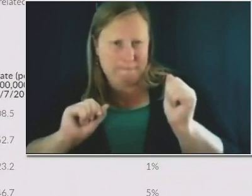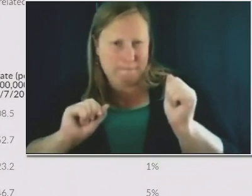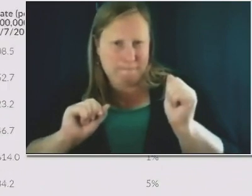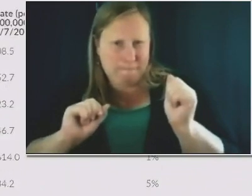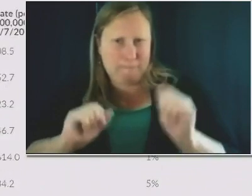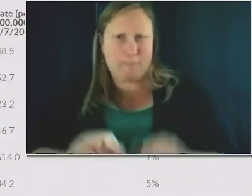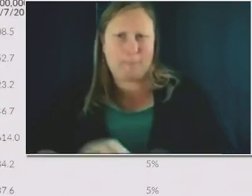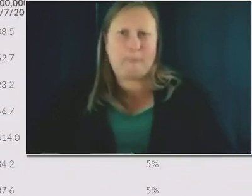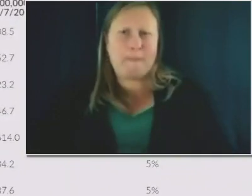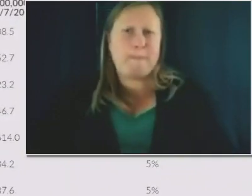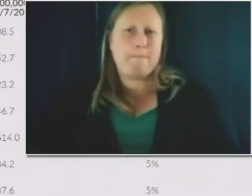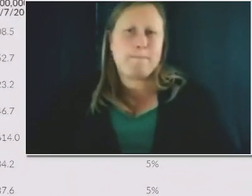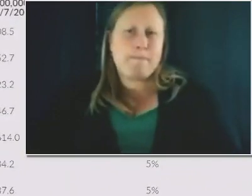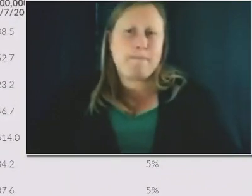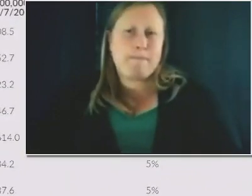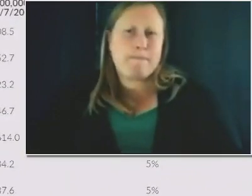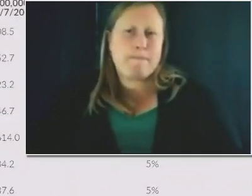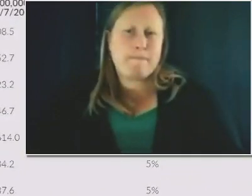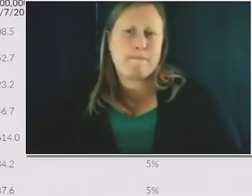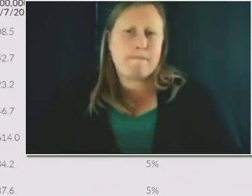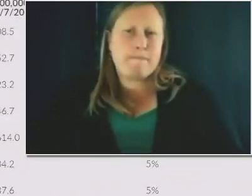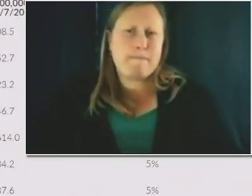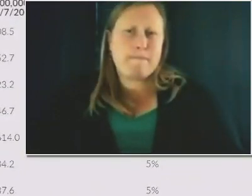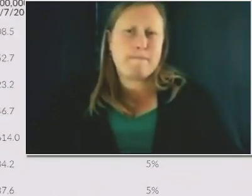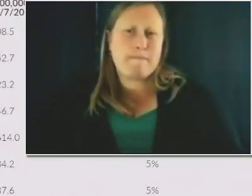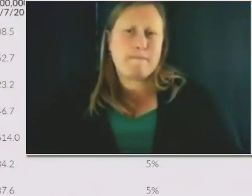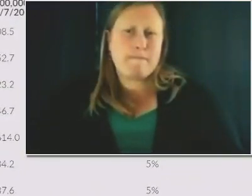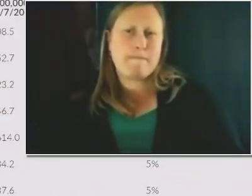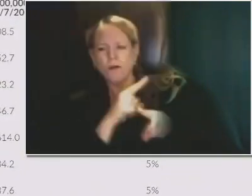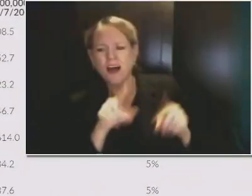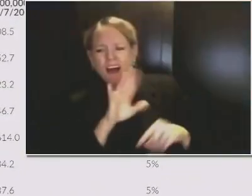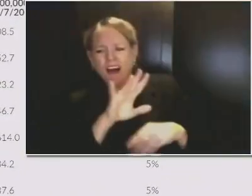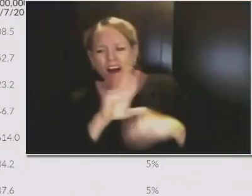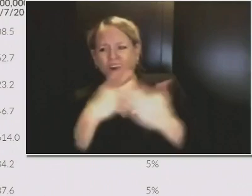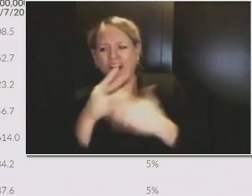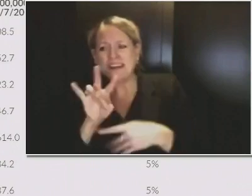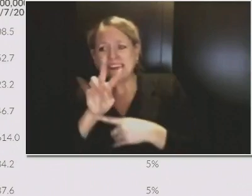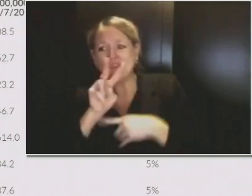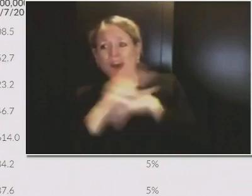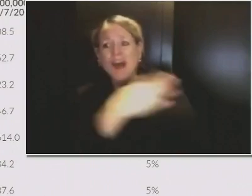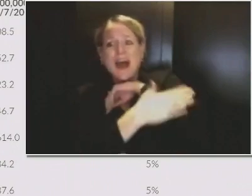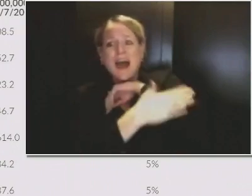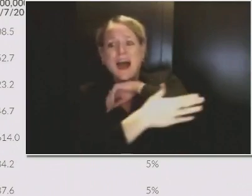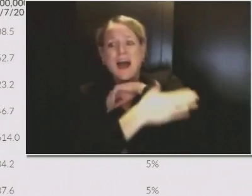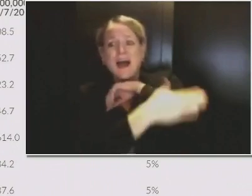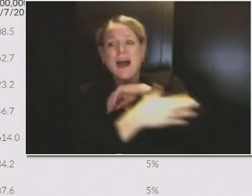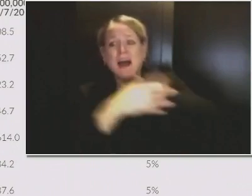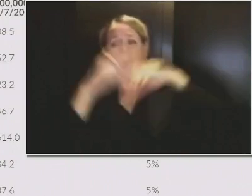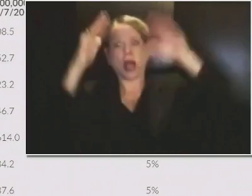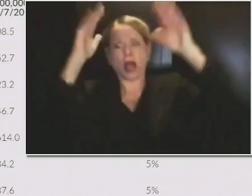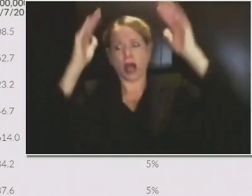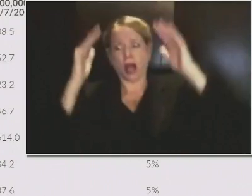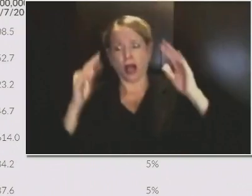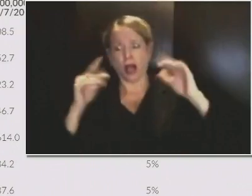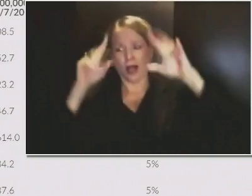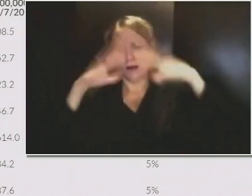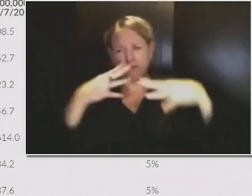compare county to county. Right? Sure, you're looking for a daily update for each